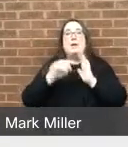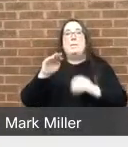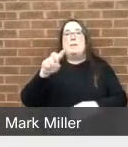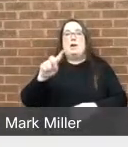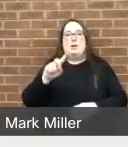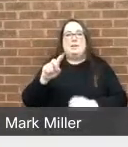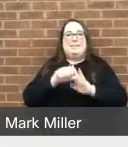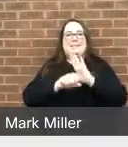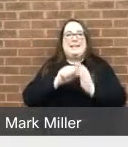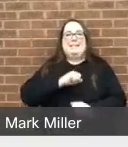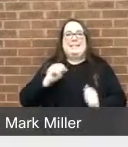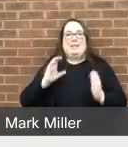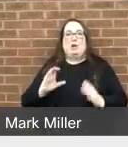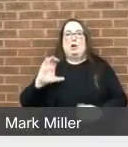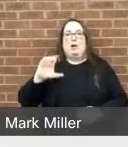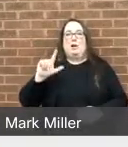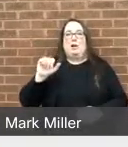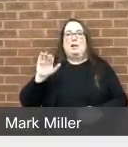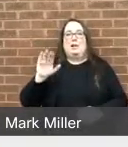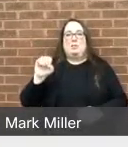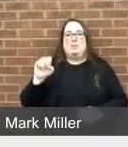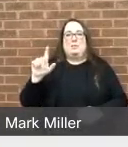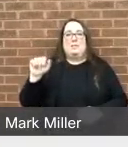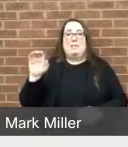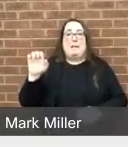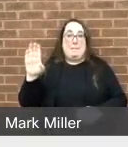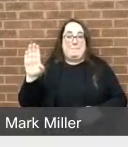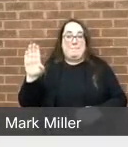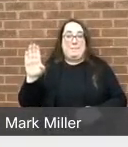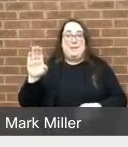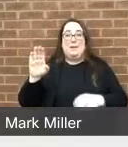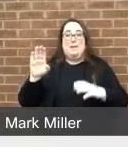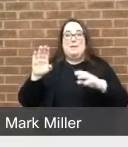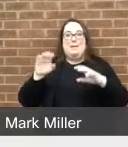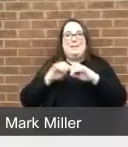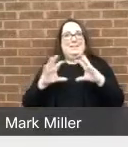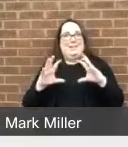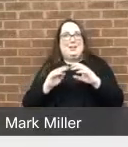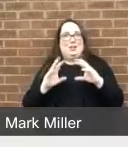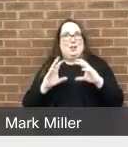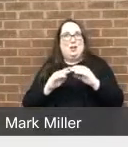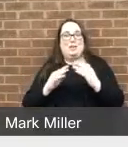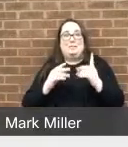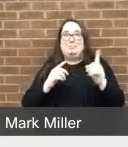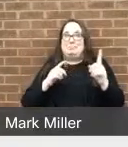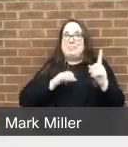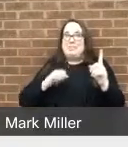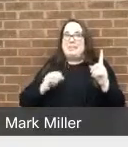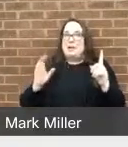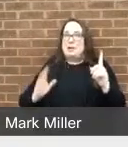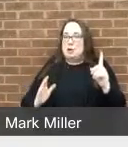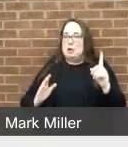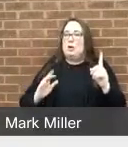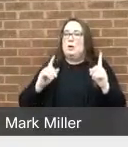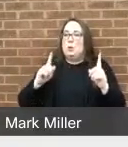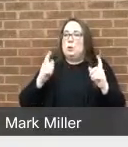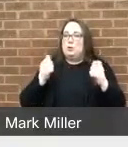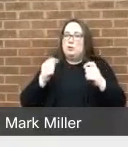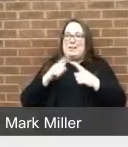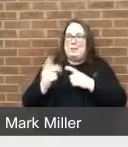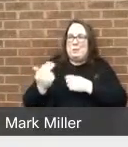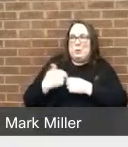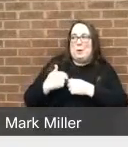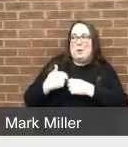Clarence Lamb. We are in the session, so as a senator, he is going to try to join us,